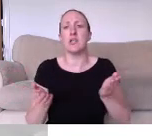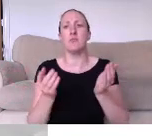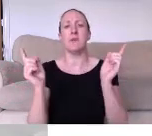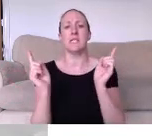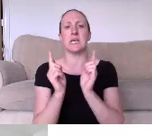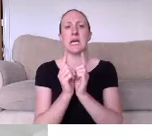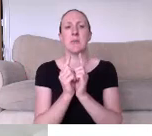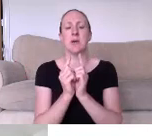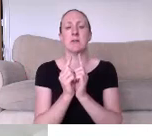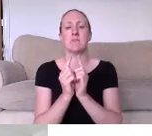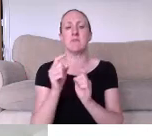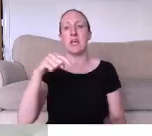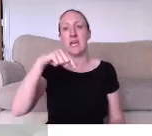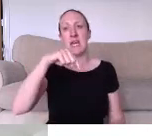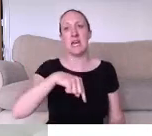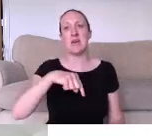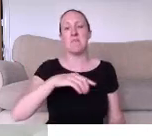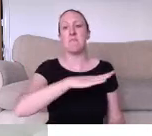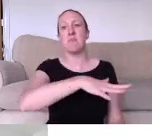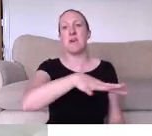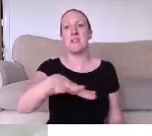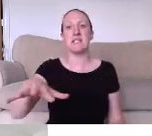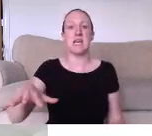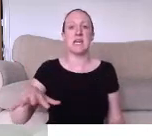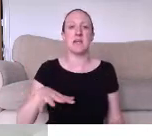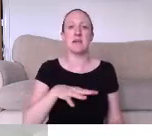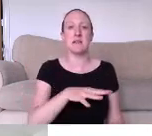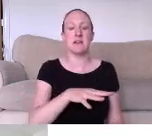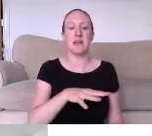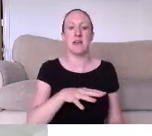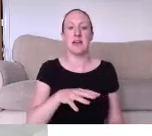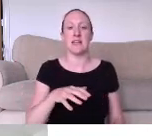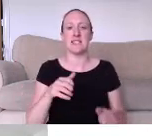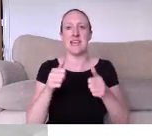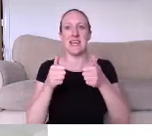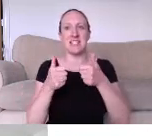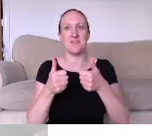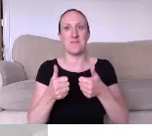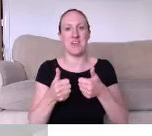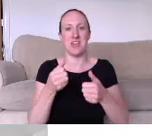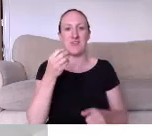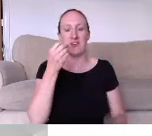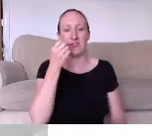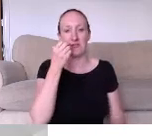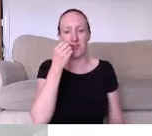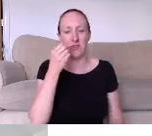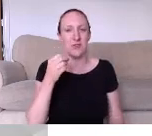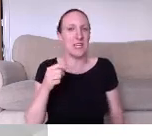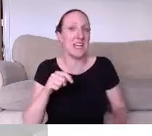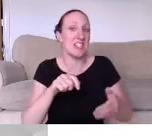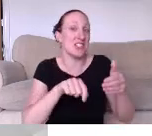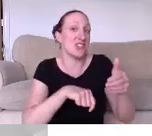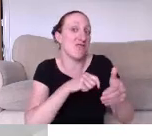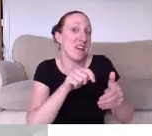"Where are you meeting him?" "Here, by this lake. And his favourite